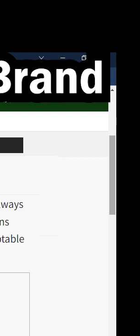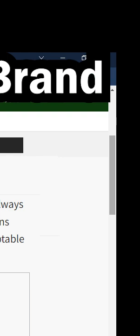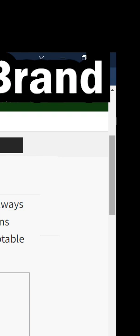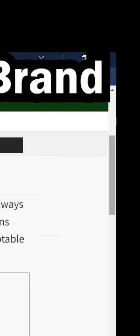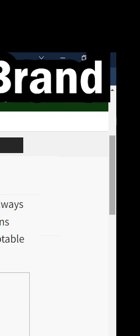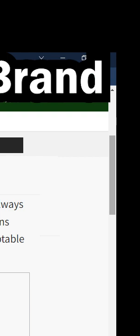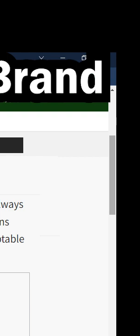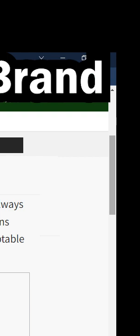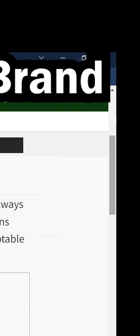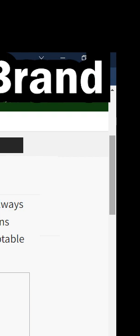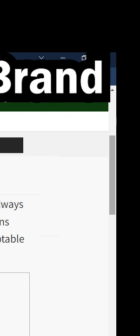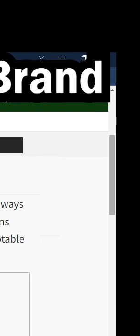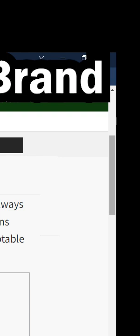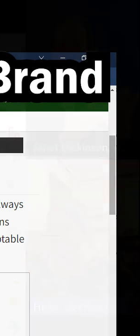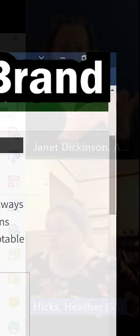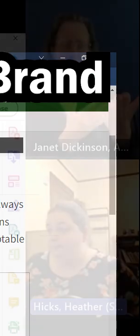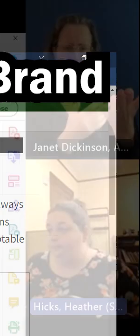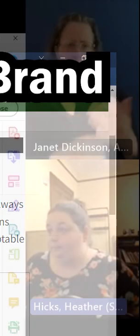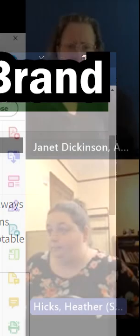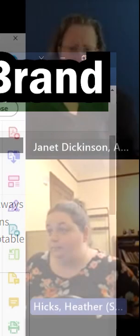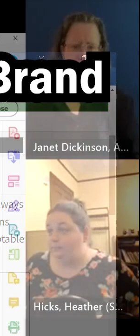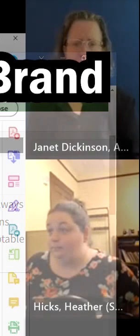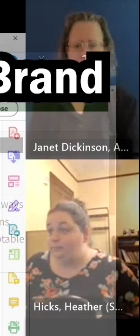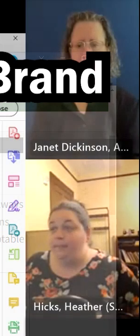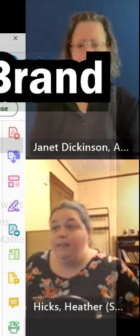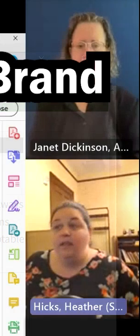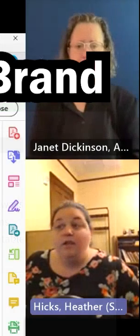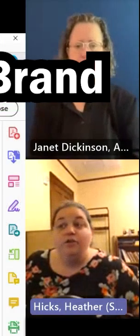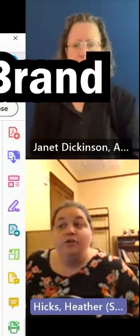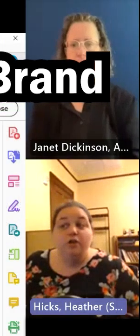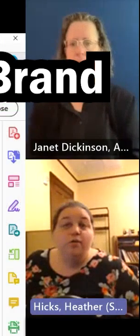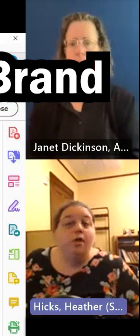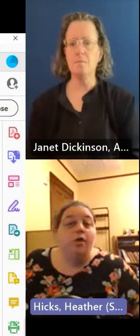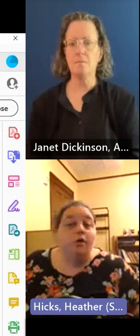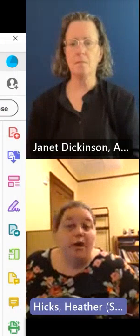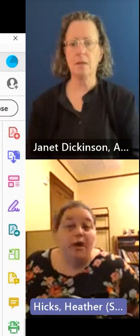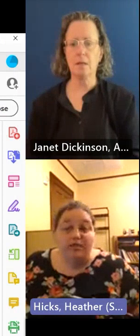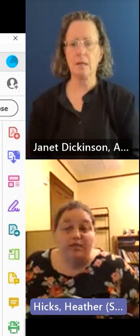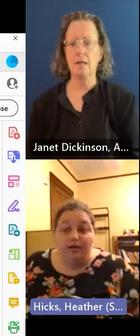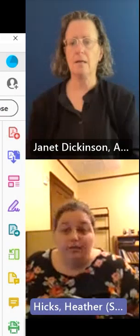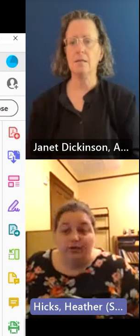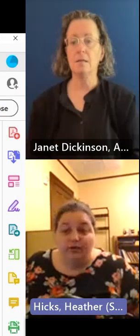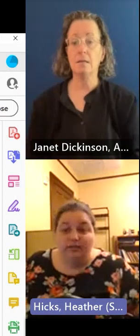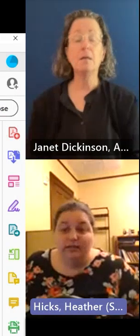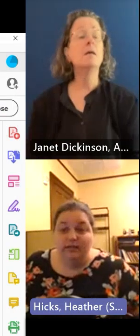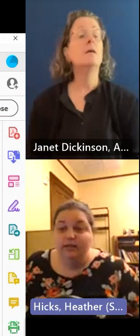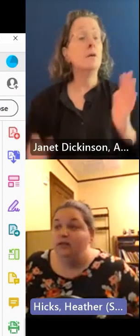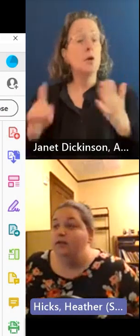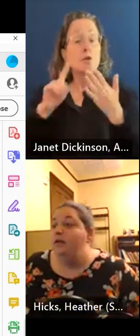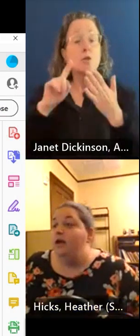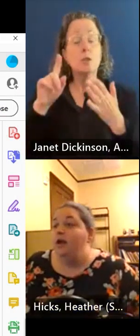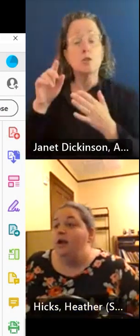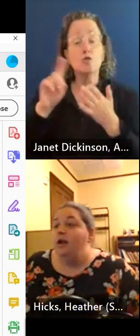Did you know that the Chief Marketing Office provides brand standard colors that have been accessibility checked? The way the checker works,